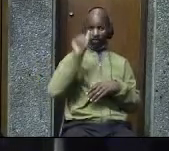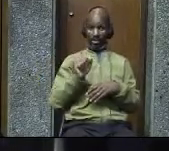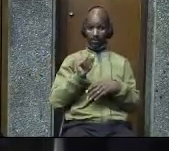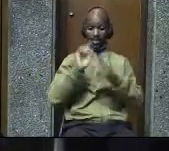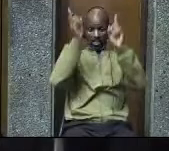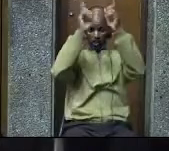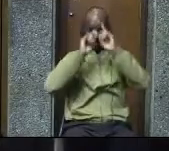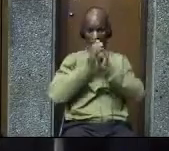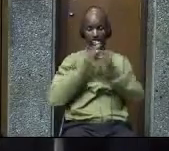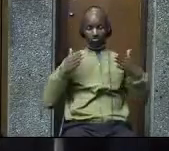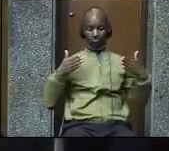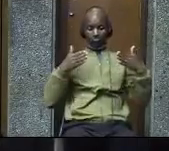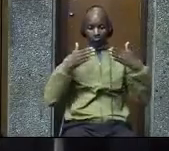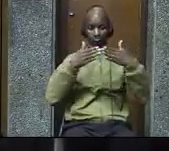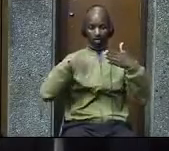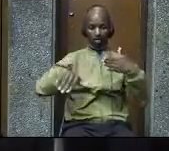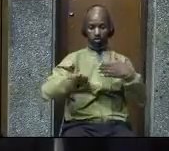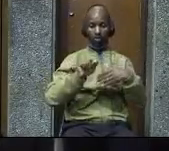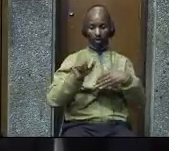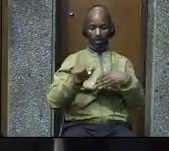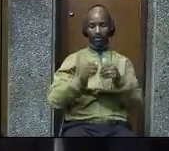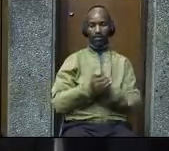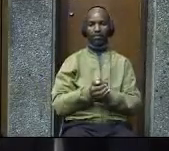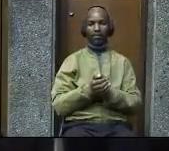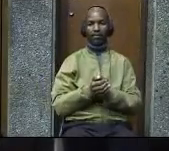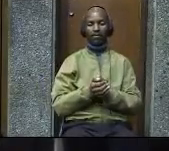Vaal Triangle.